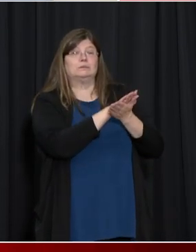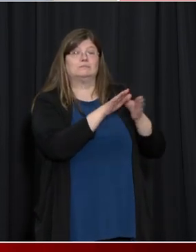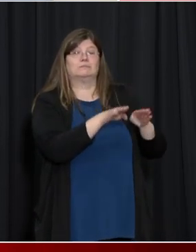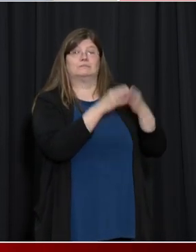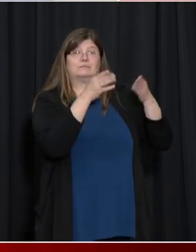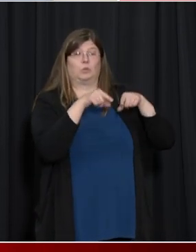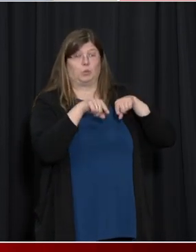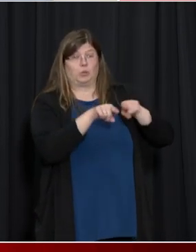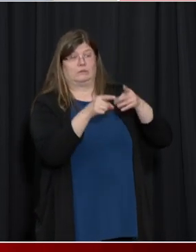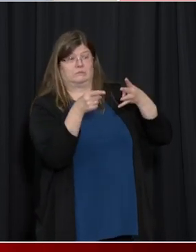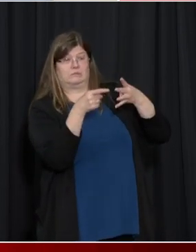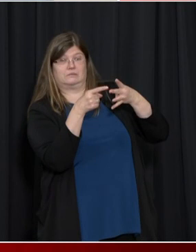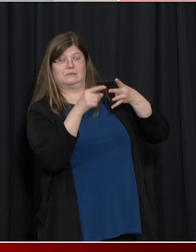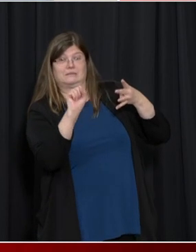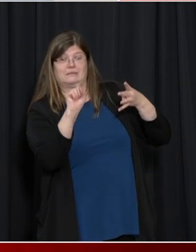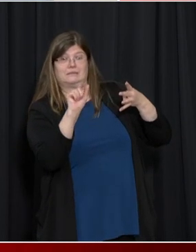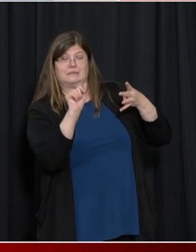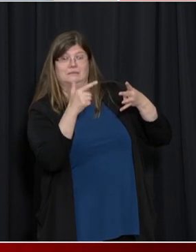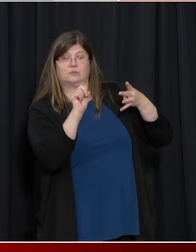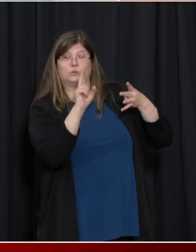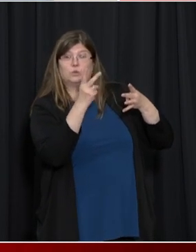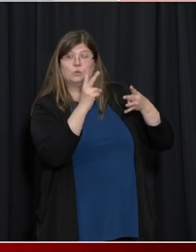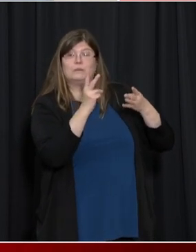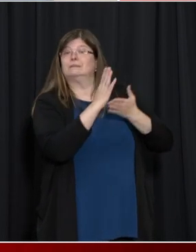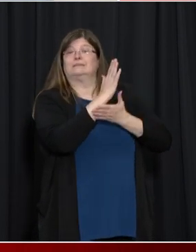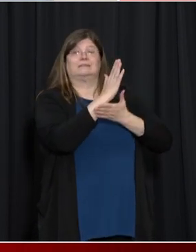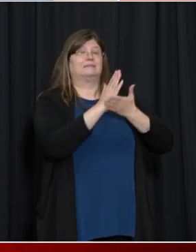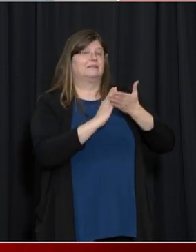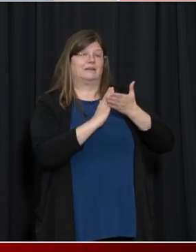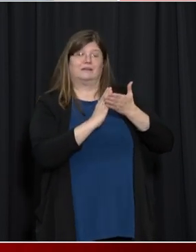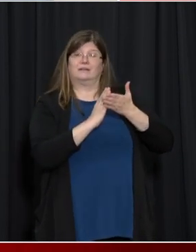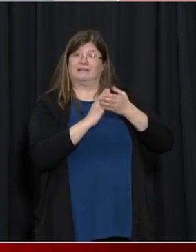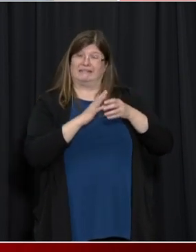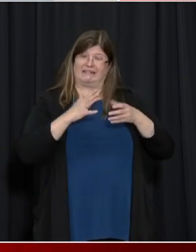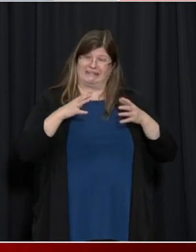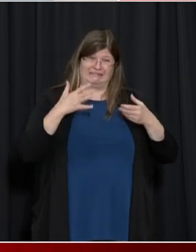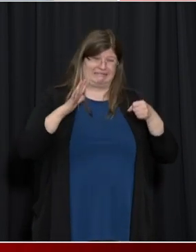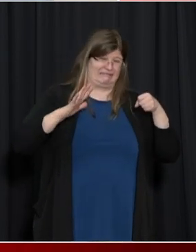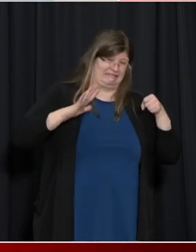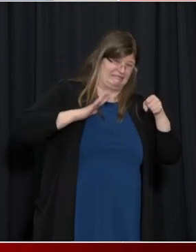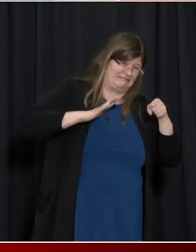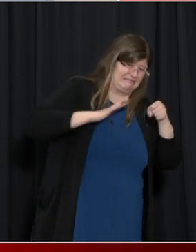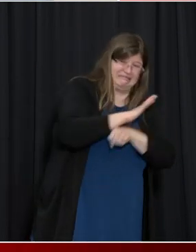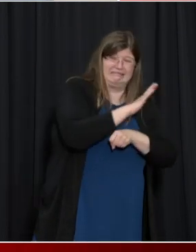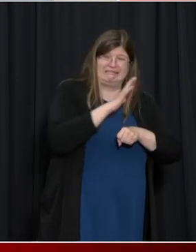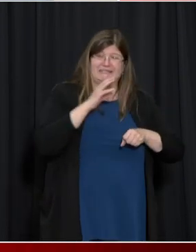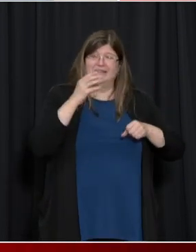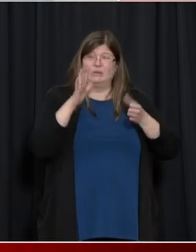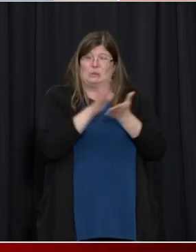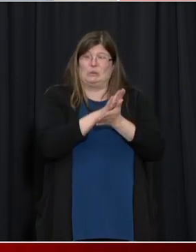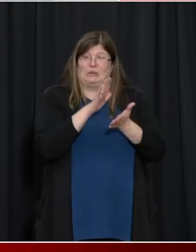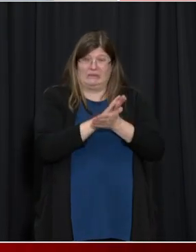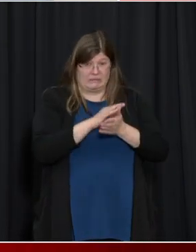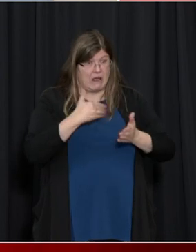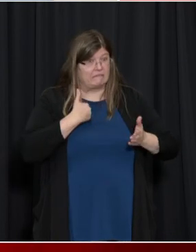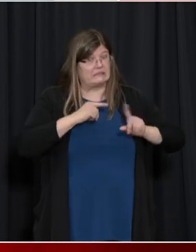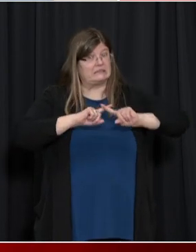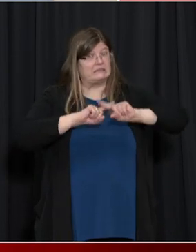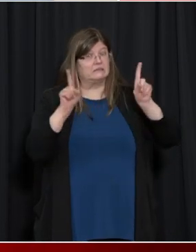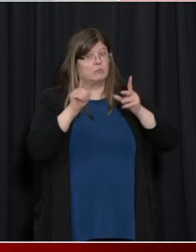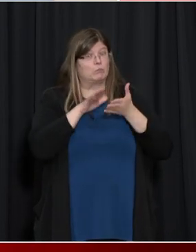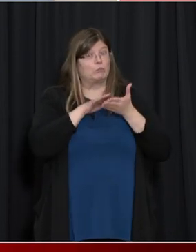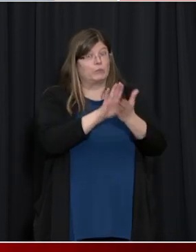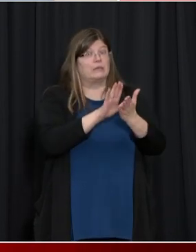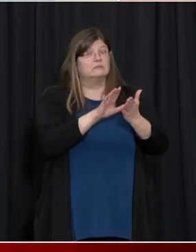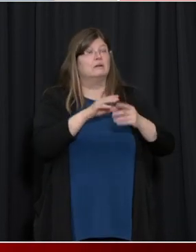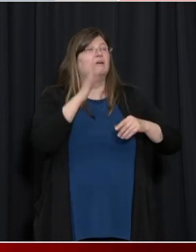an overcrowded school may look different in phase 2 as to who can attend than an undercapacity school.